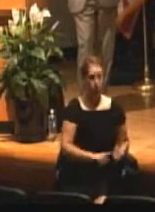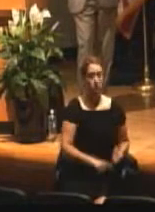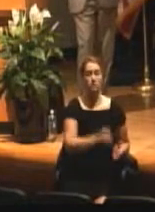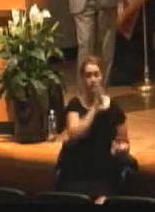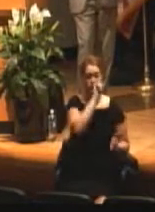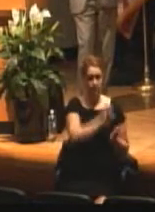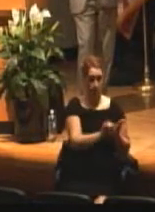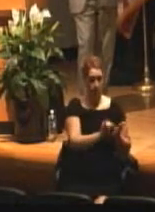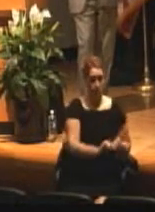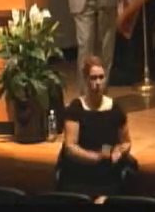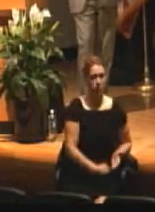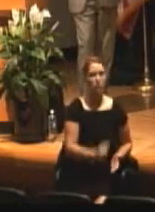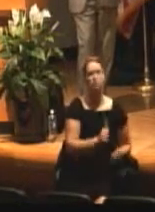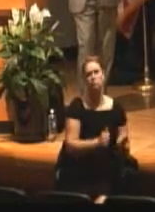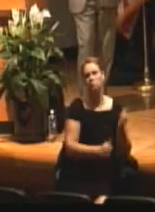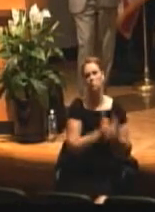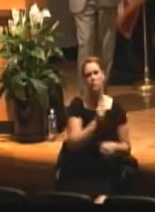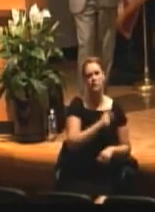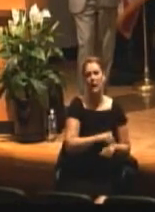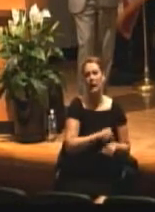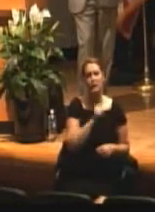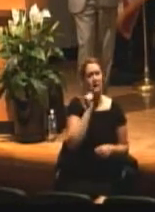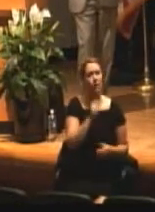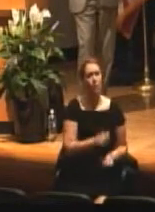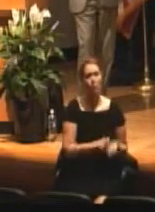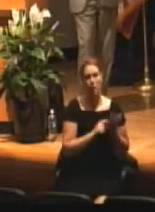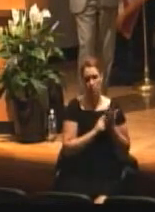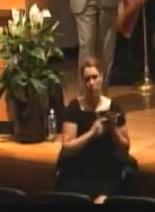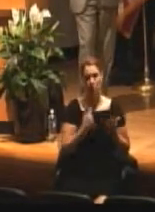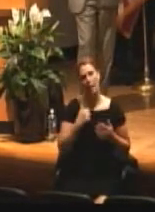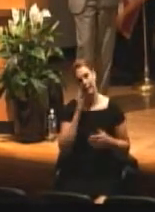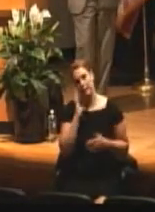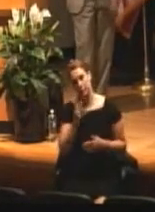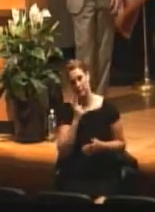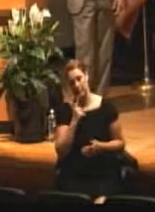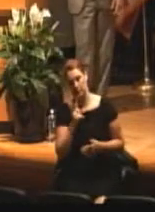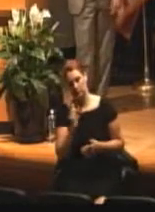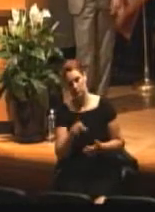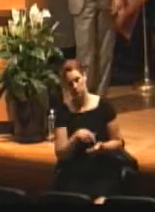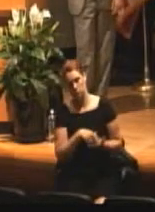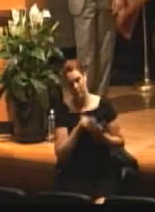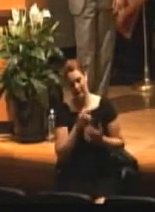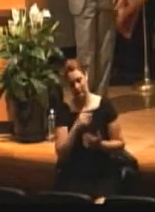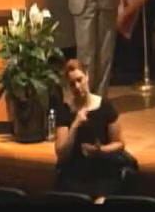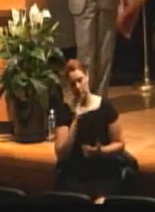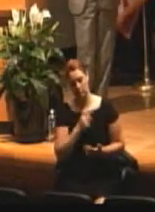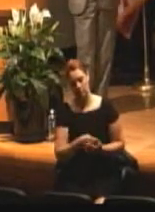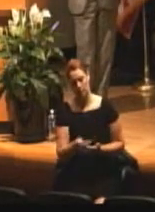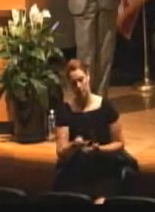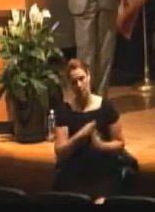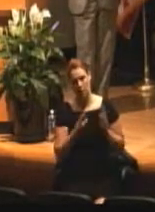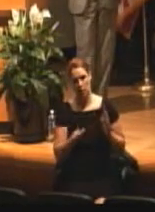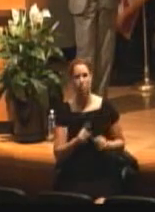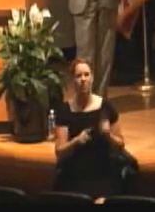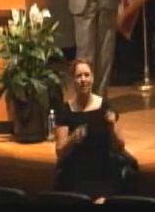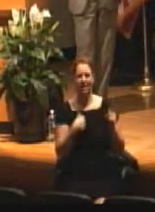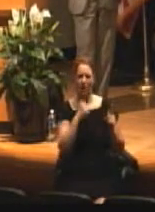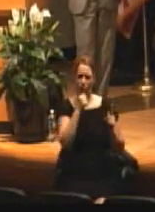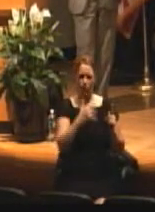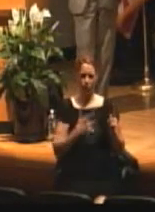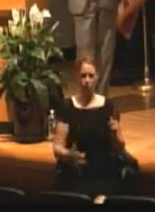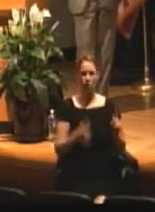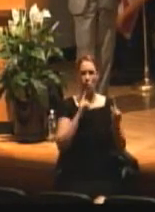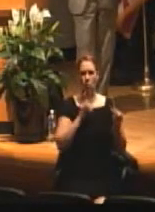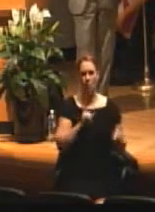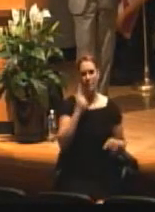things. We usually say, I would probably do one if I was buying a house. But we could get a list for you of those. I don't typically order those for someone, but we get